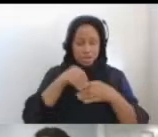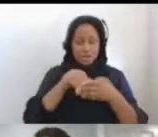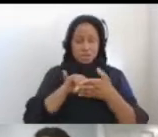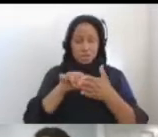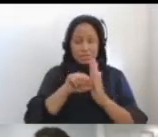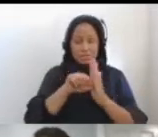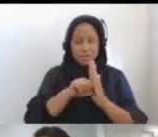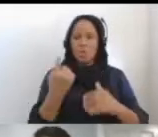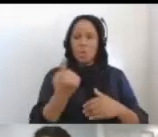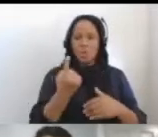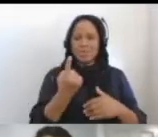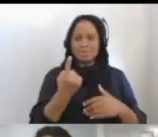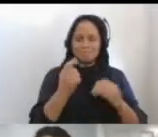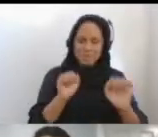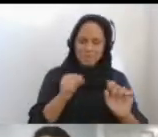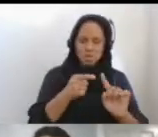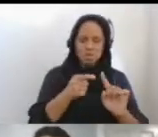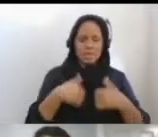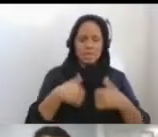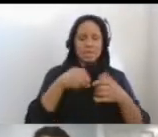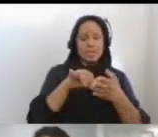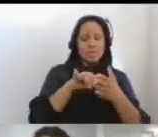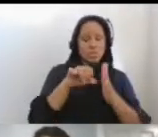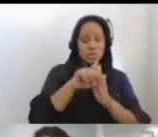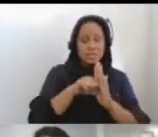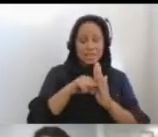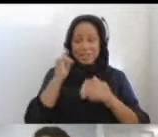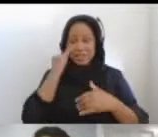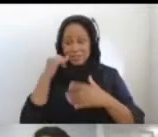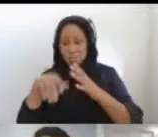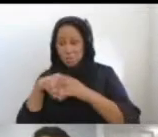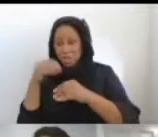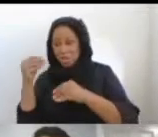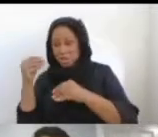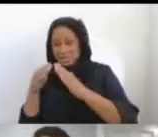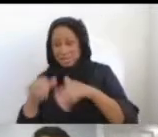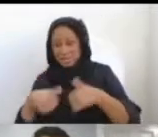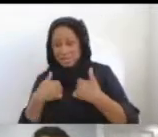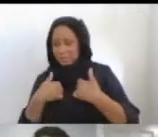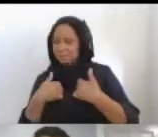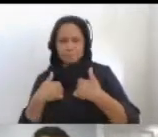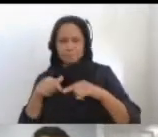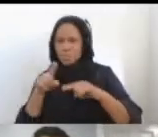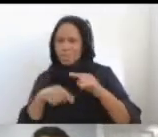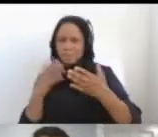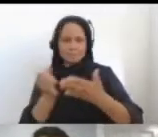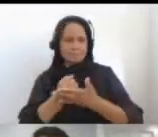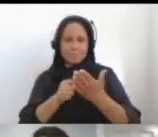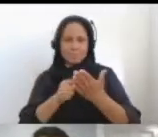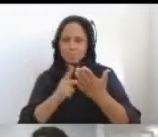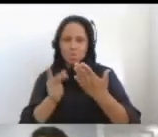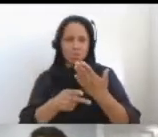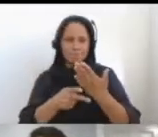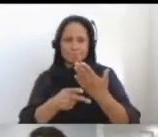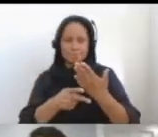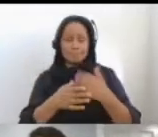York State. So anyone who's out of New York will not be eligible for this program. The second thing is,